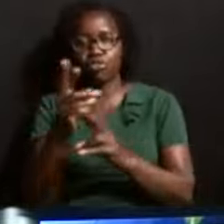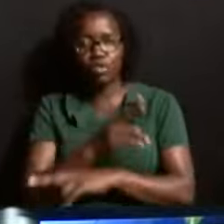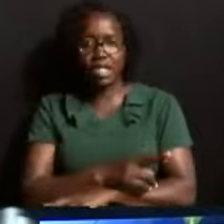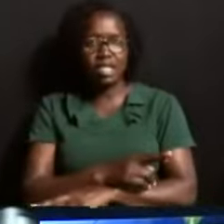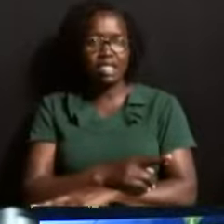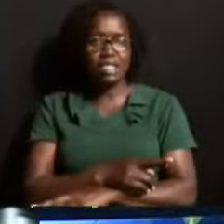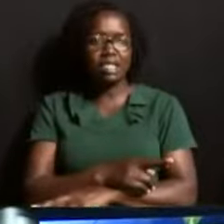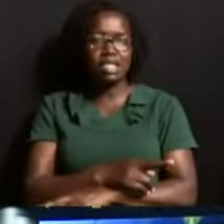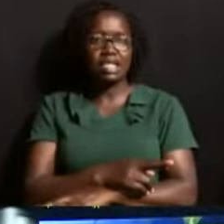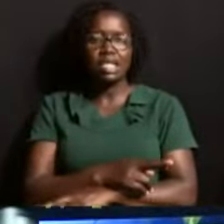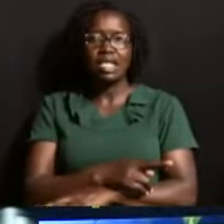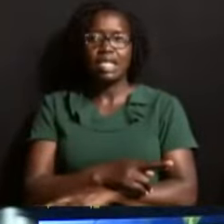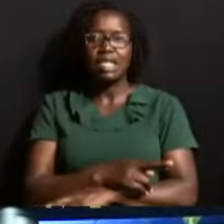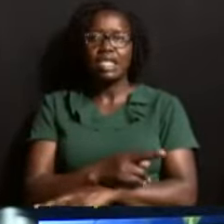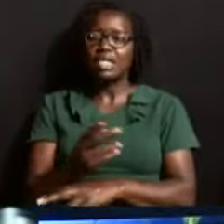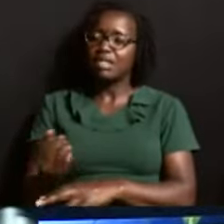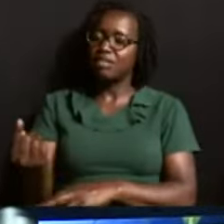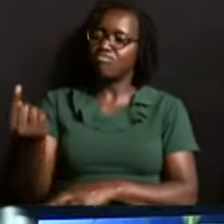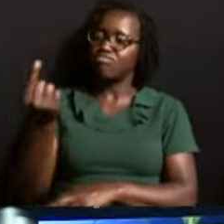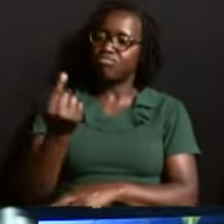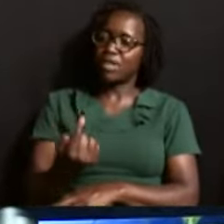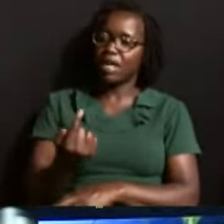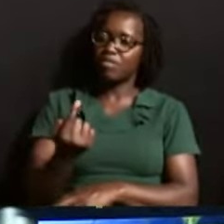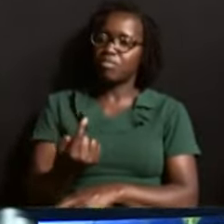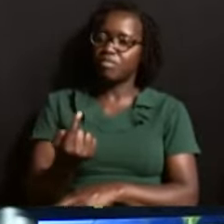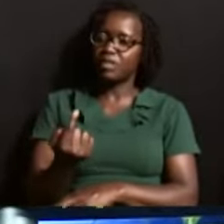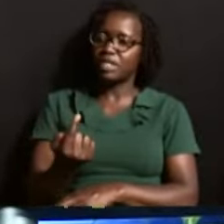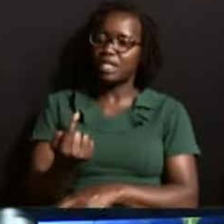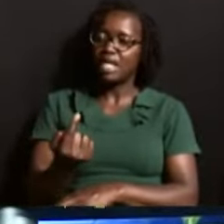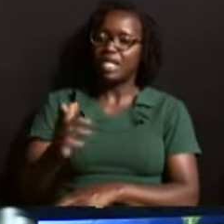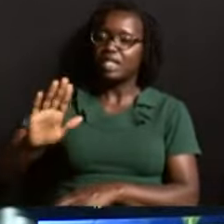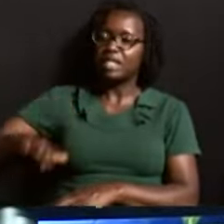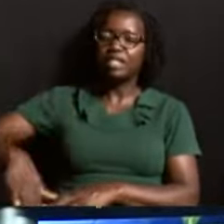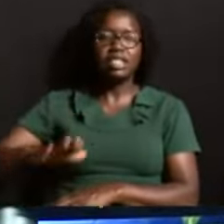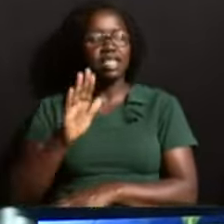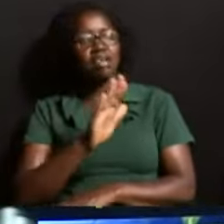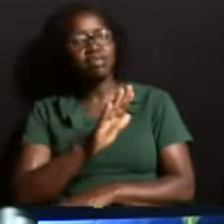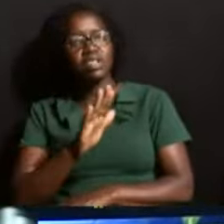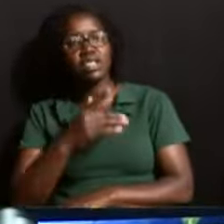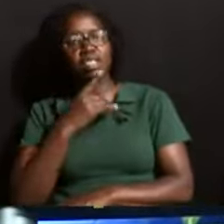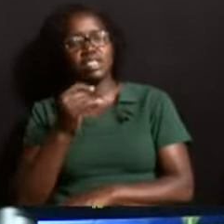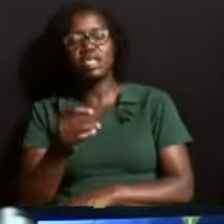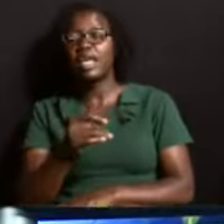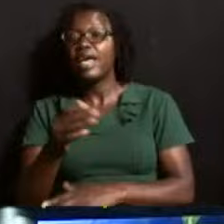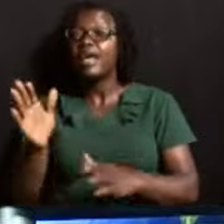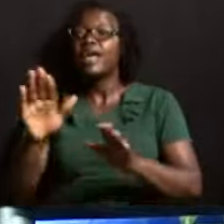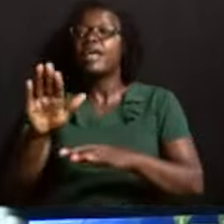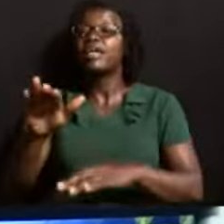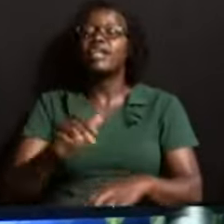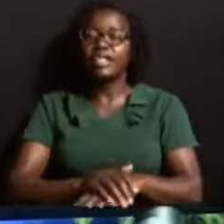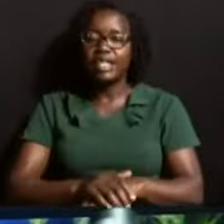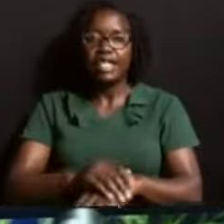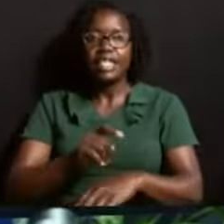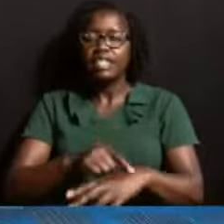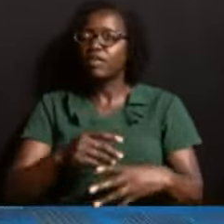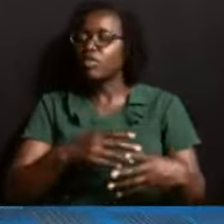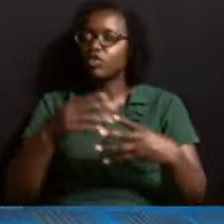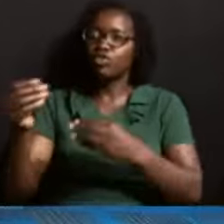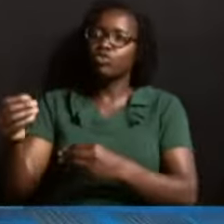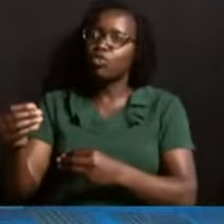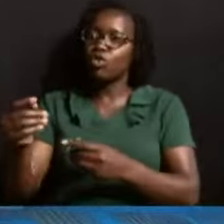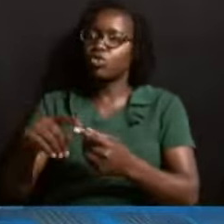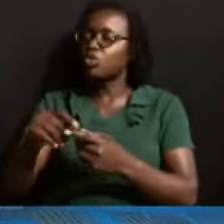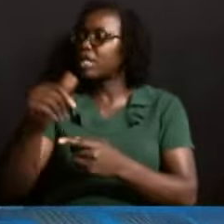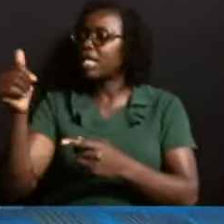he comes late in the afternoon and he says, guys, it's time for us to go to